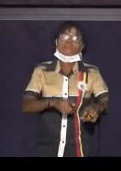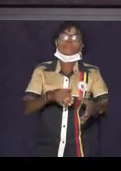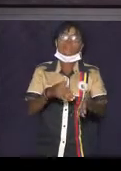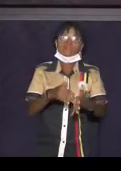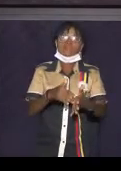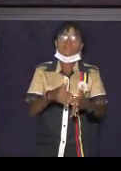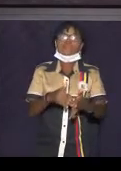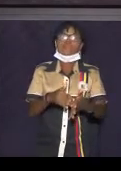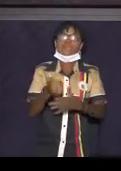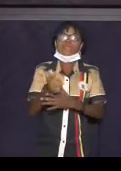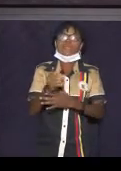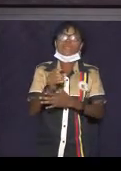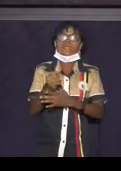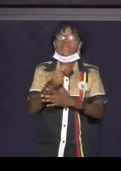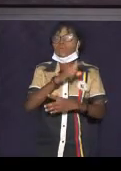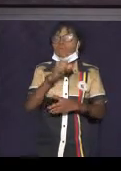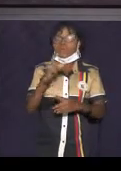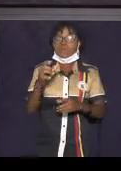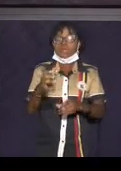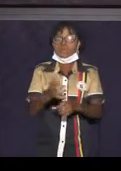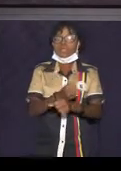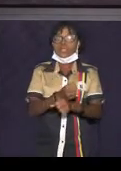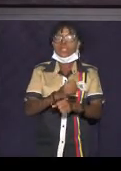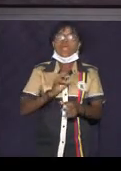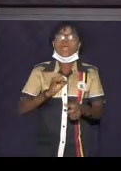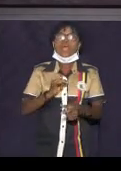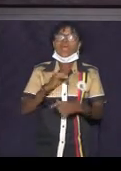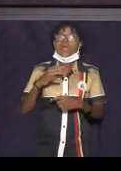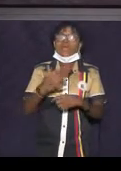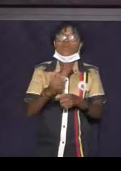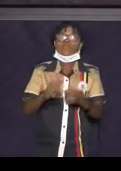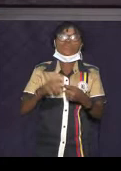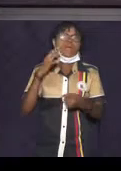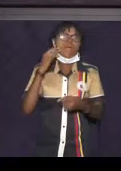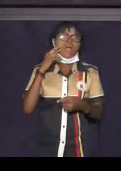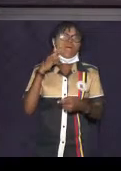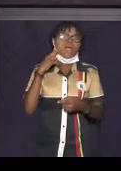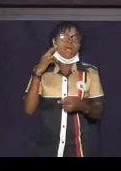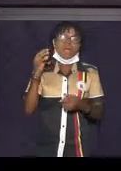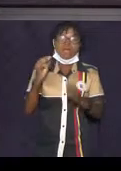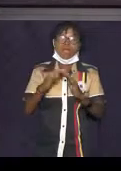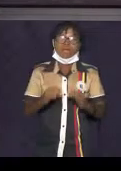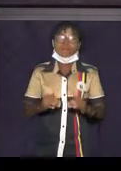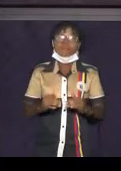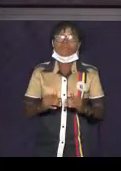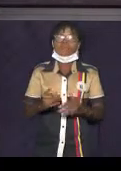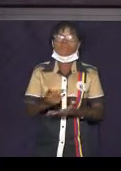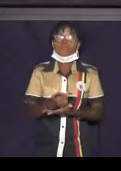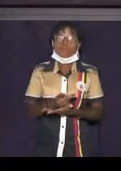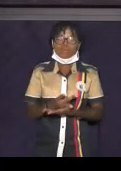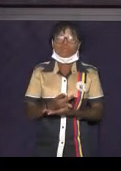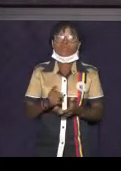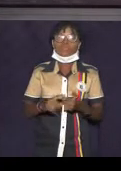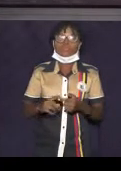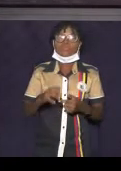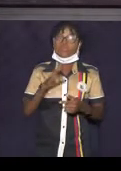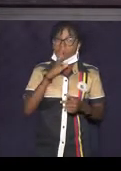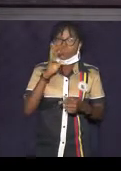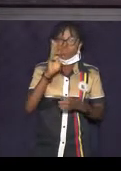tense. Ada dash when I got to our house. Cook to be expressed in the past continuous